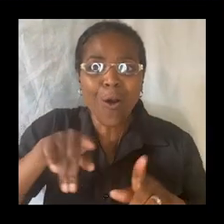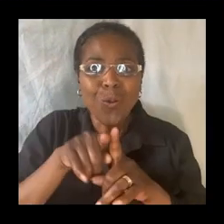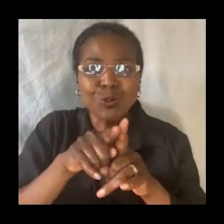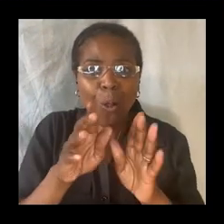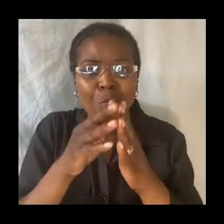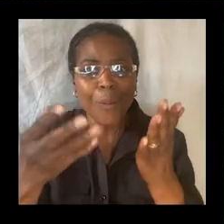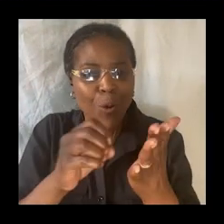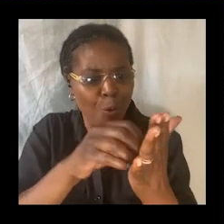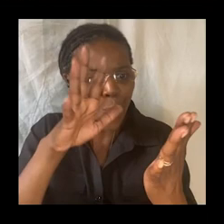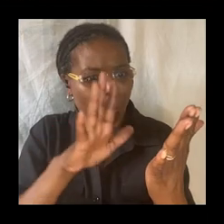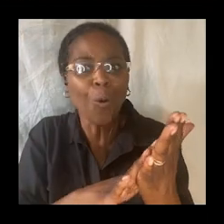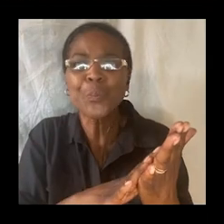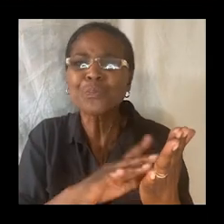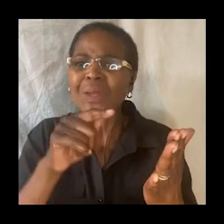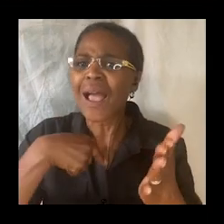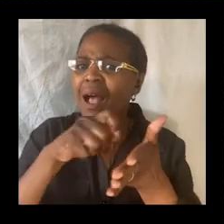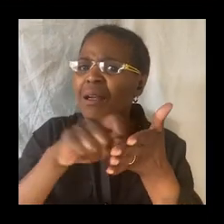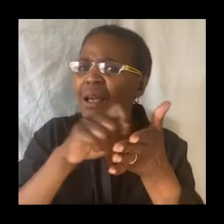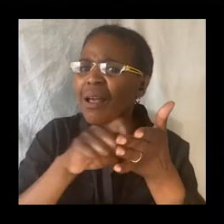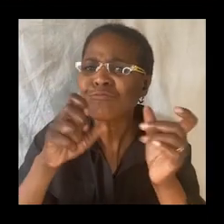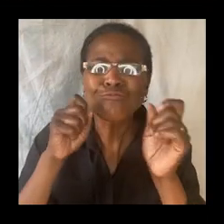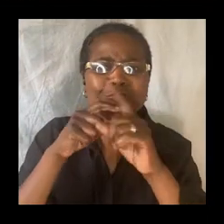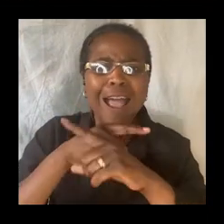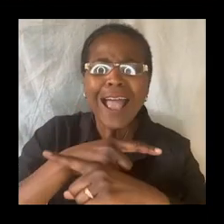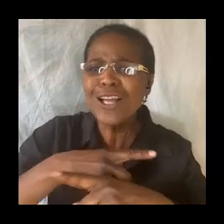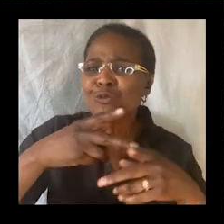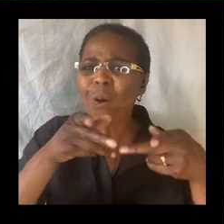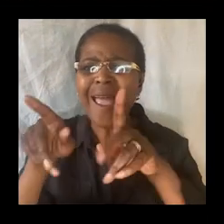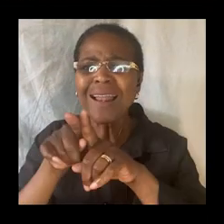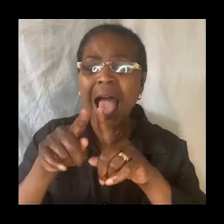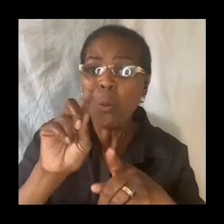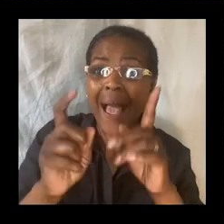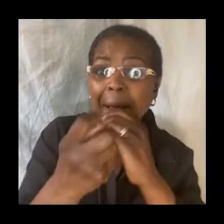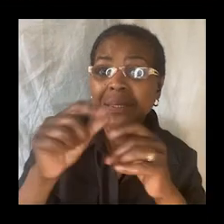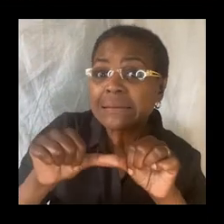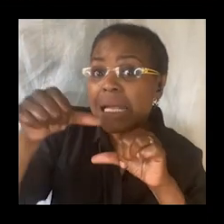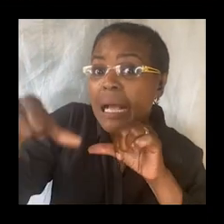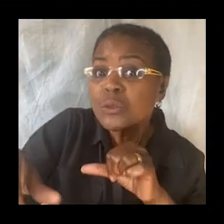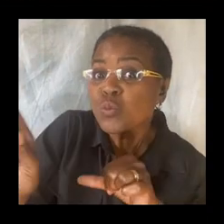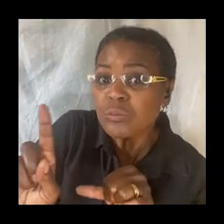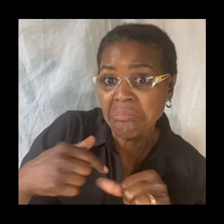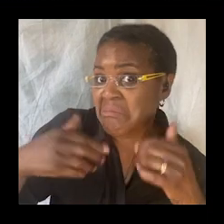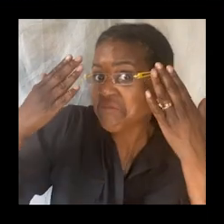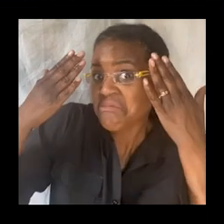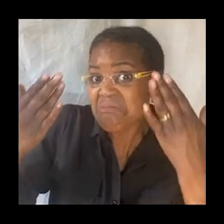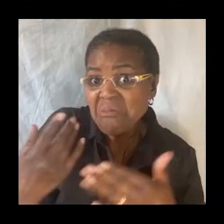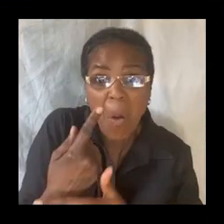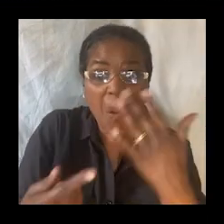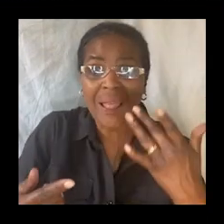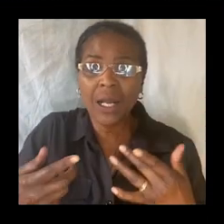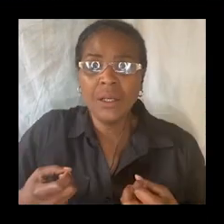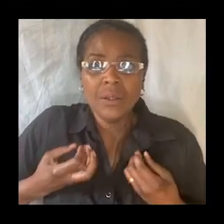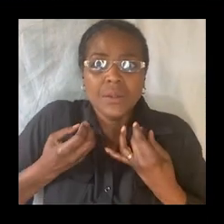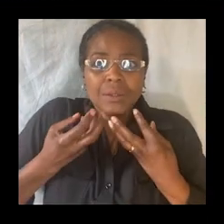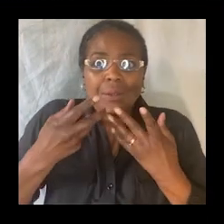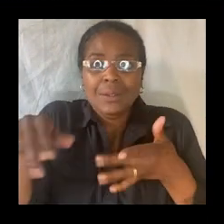And I wrote it in a kind of very mysterious way. I never quite knew where it was going. I never knew what was going to happen next. It just came with great